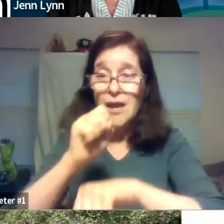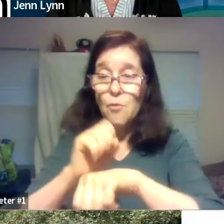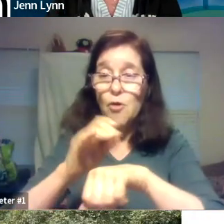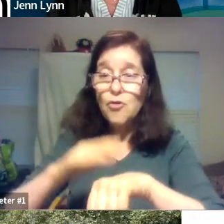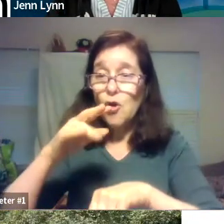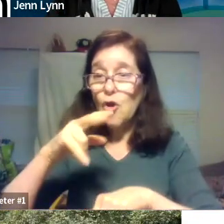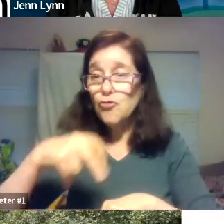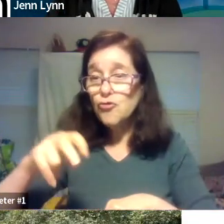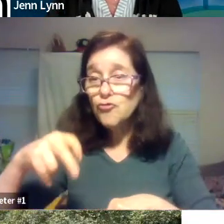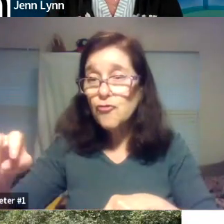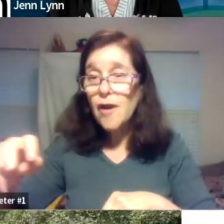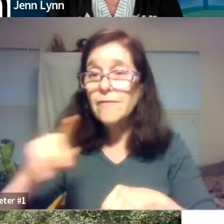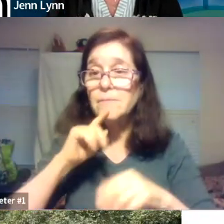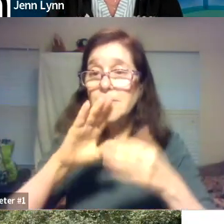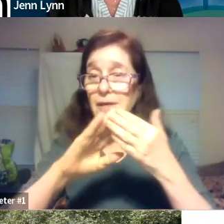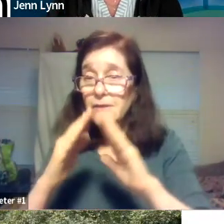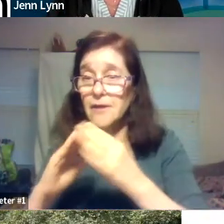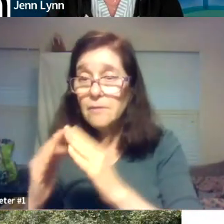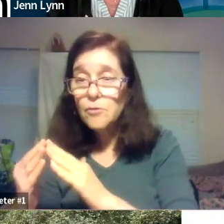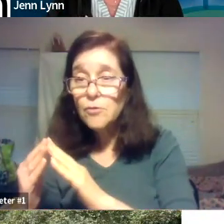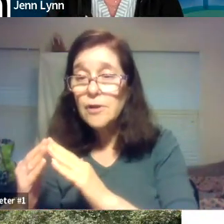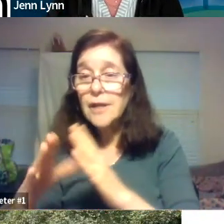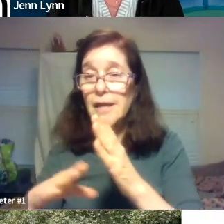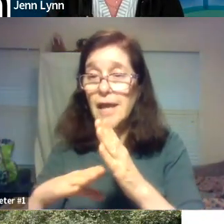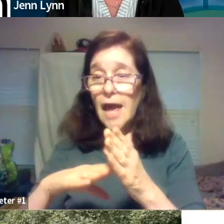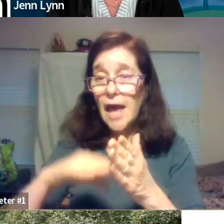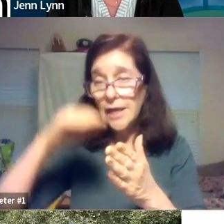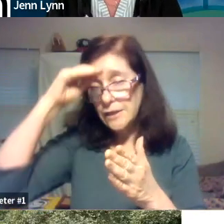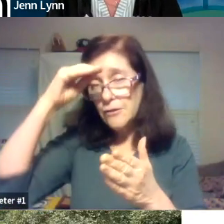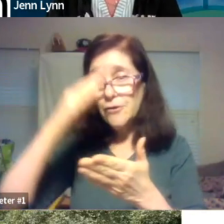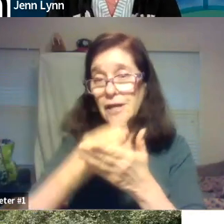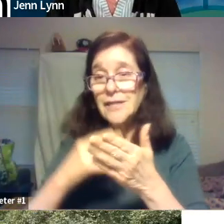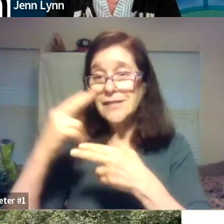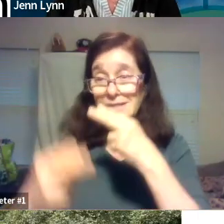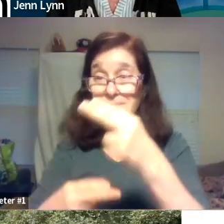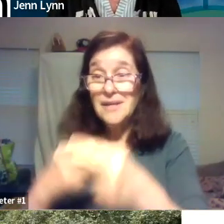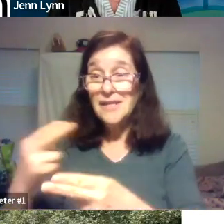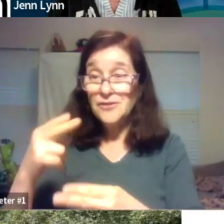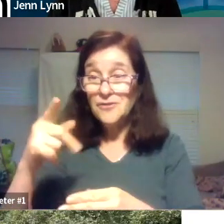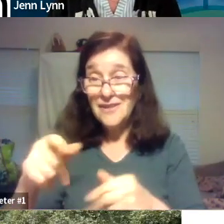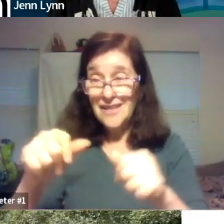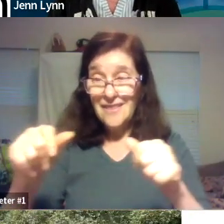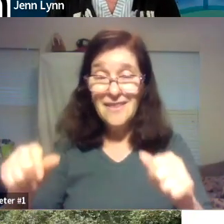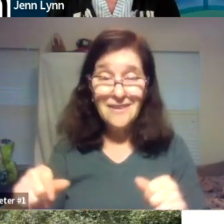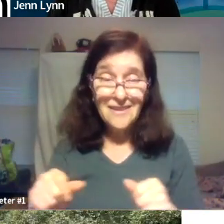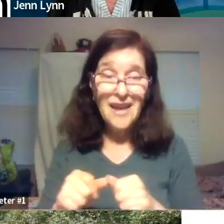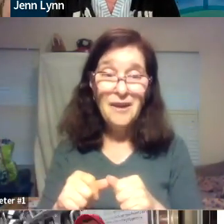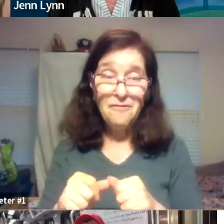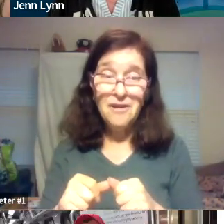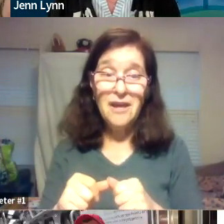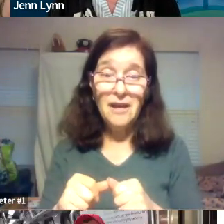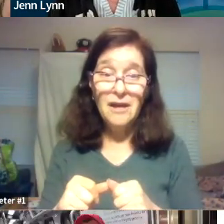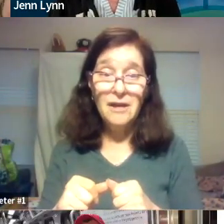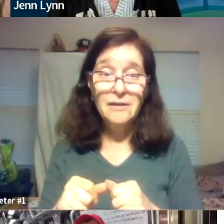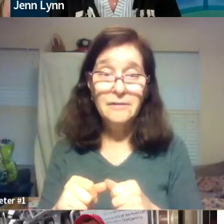in community with each other and learning about a little bit of rich history that's in this area. You can go ahead to the next